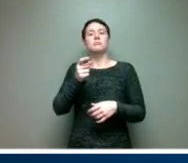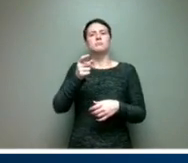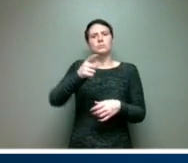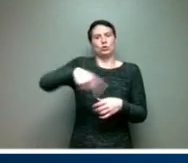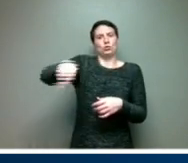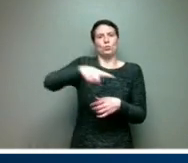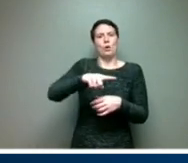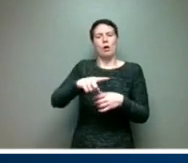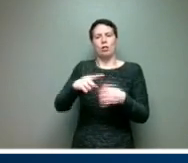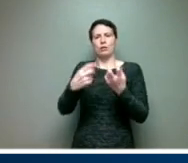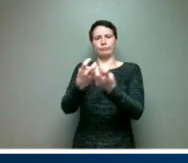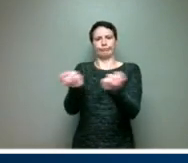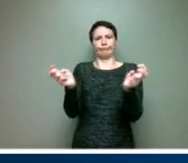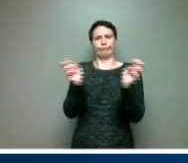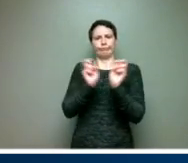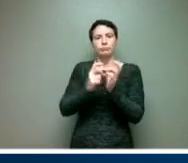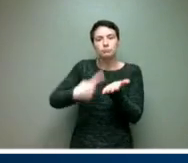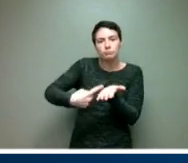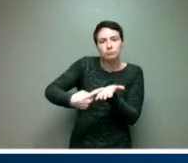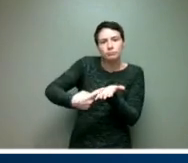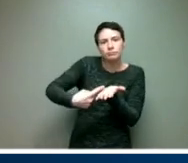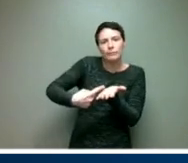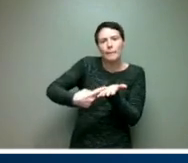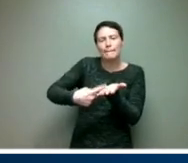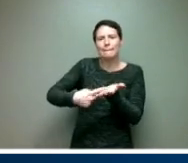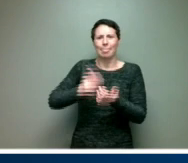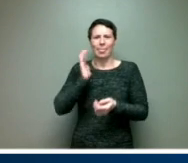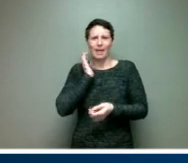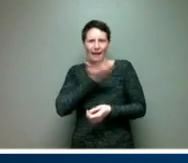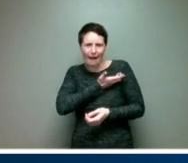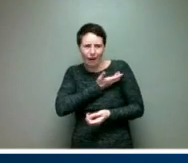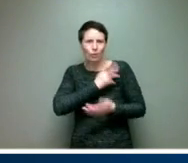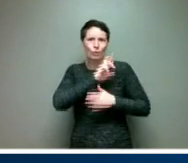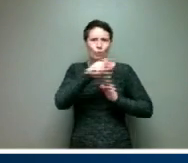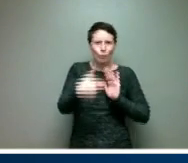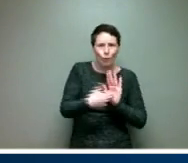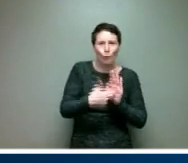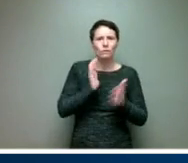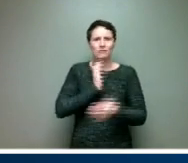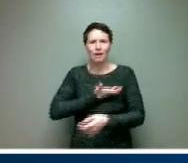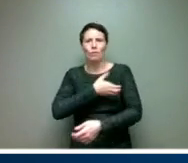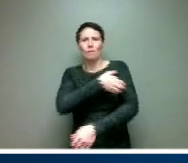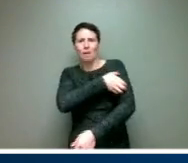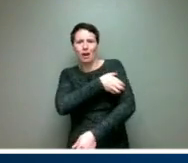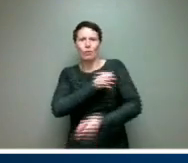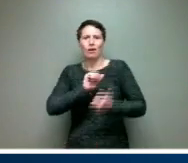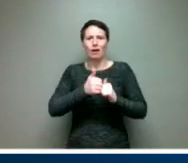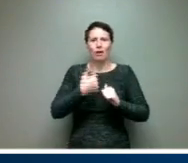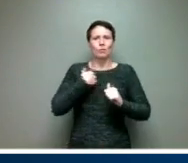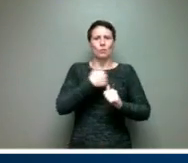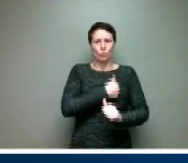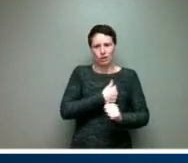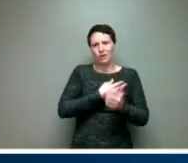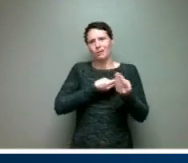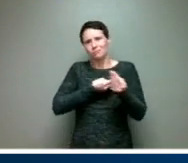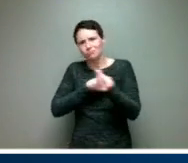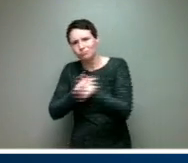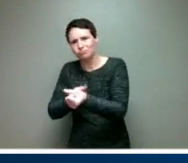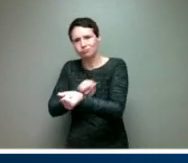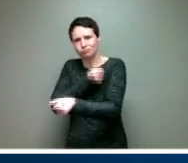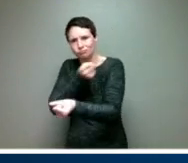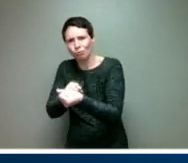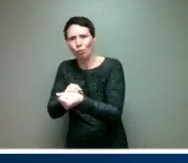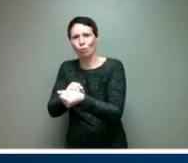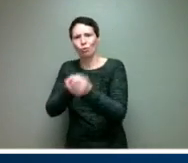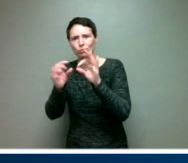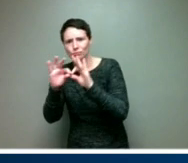how could we use our positions to help leverage support for our students and our families?